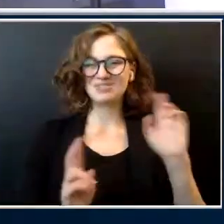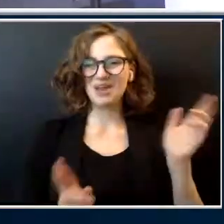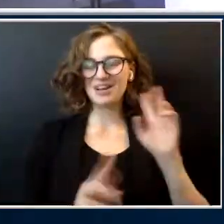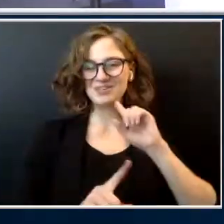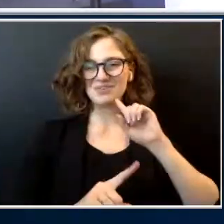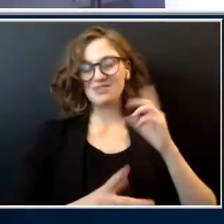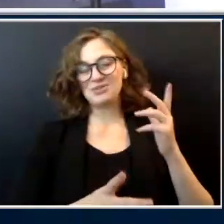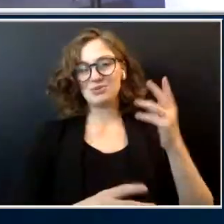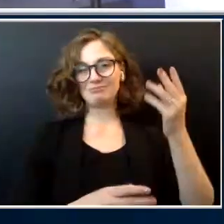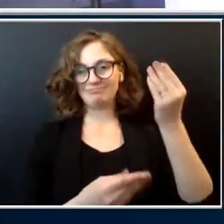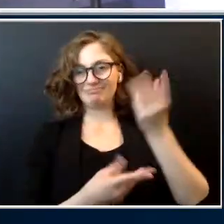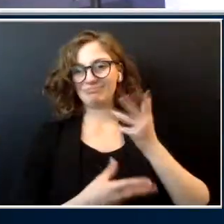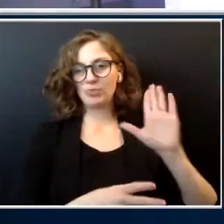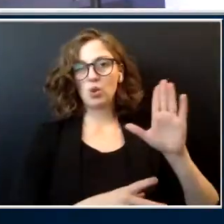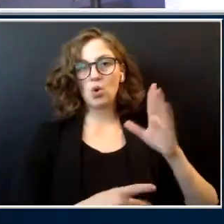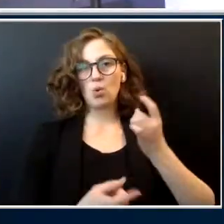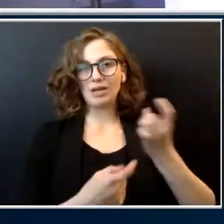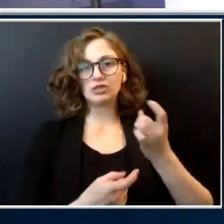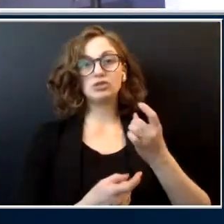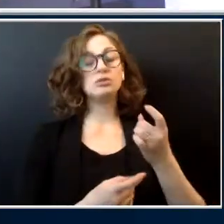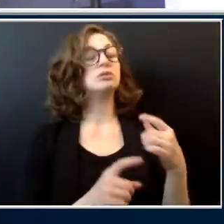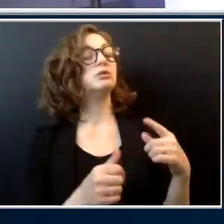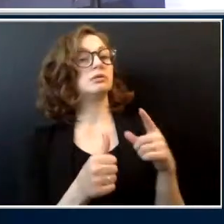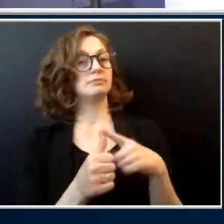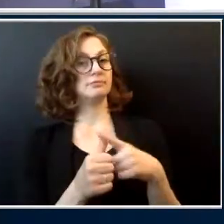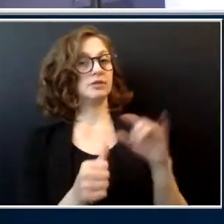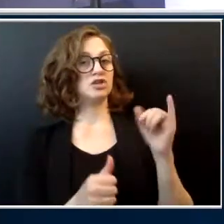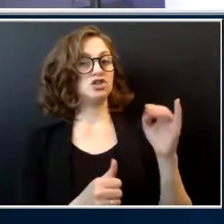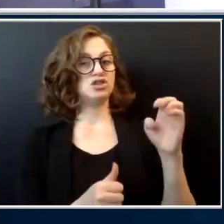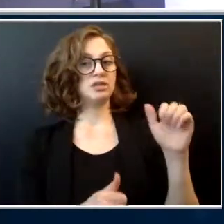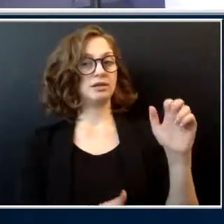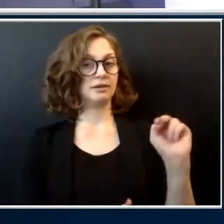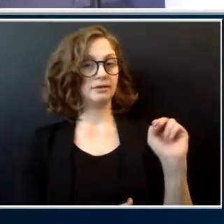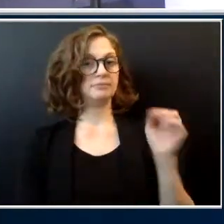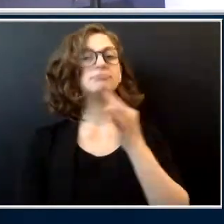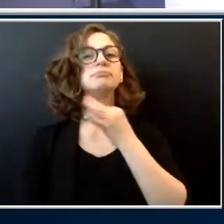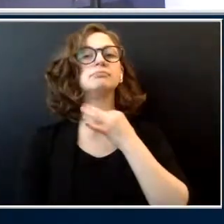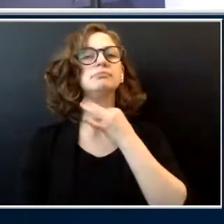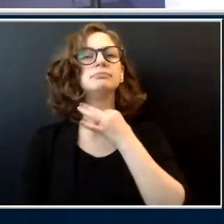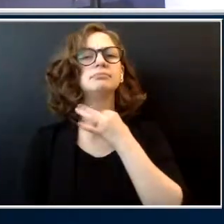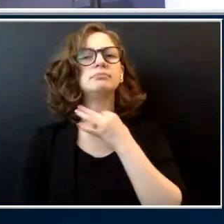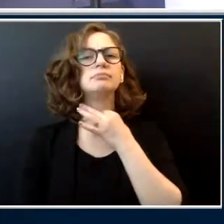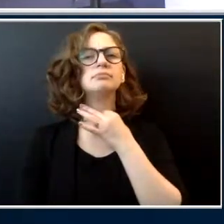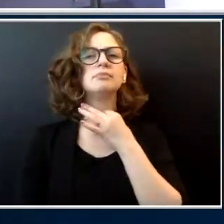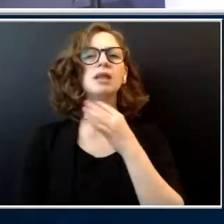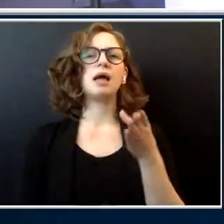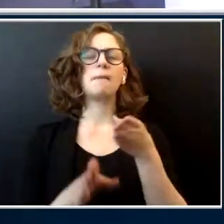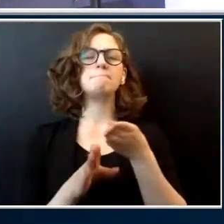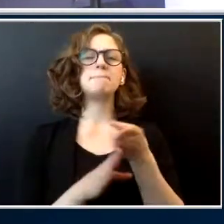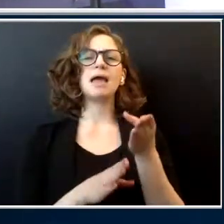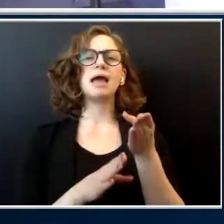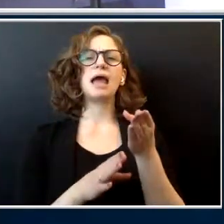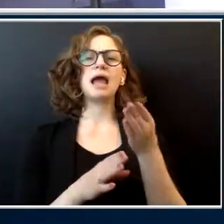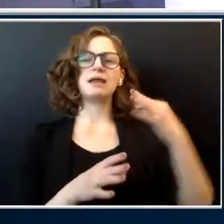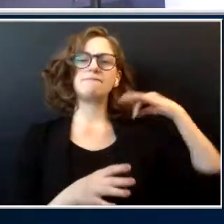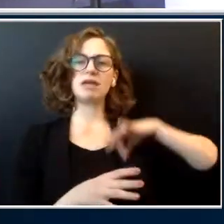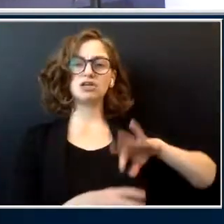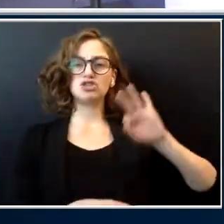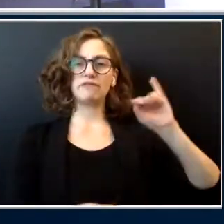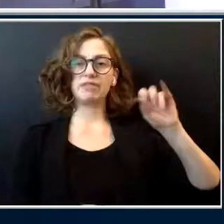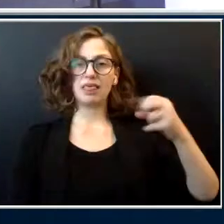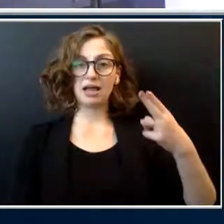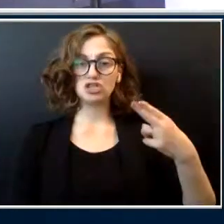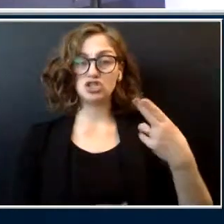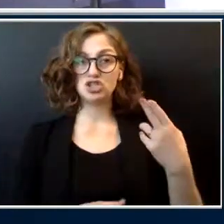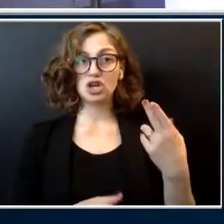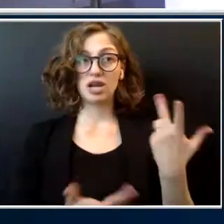We have a question from Jean. Jean wants to know, is the main advantage of FLASH the convenience of fewer treatments, and how would